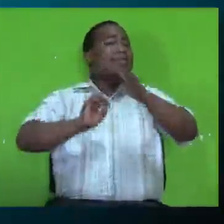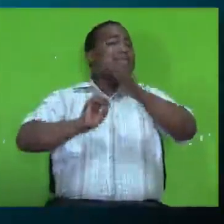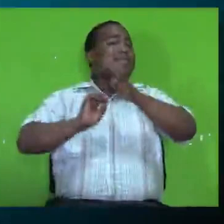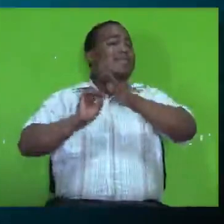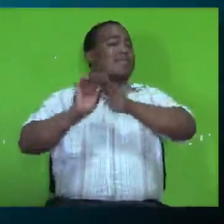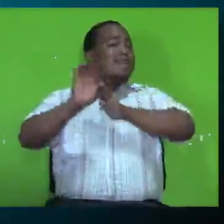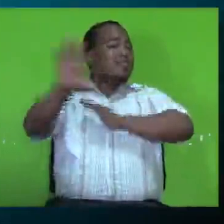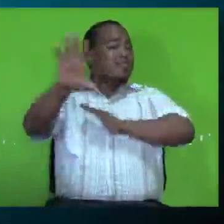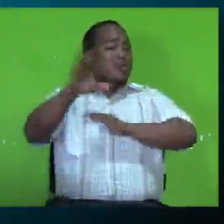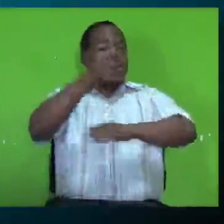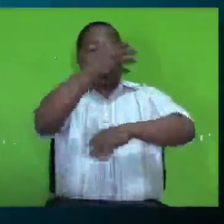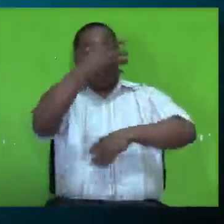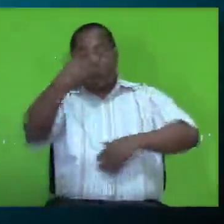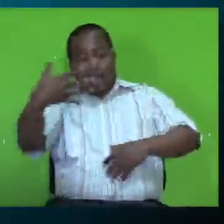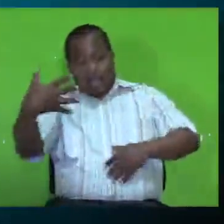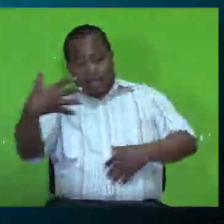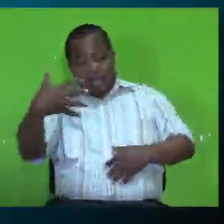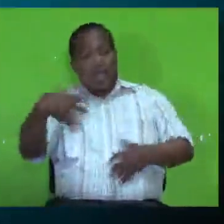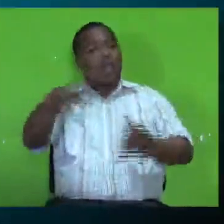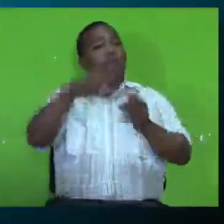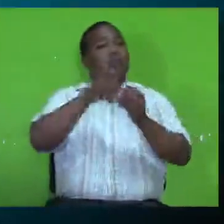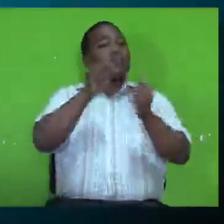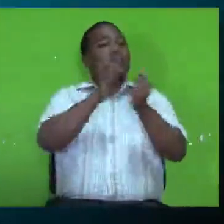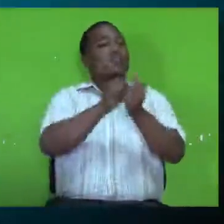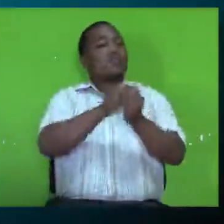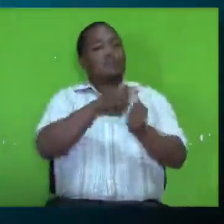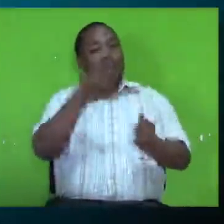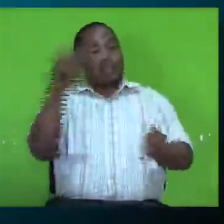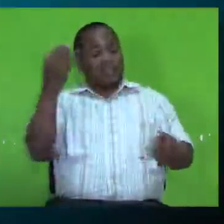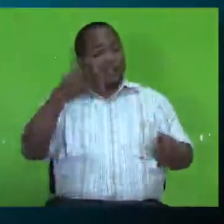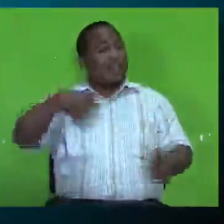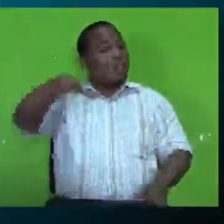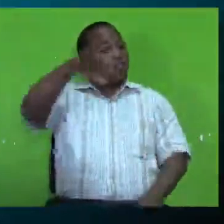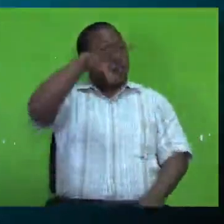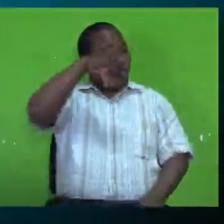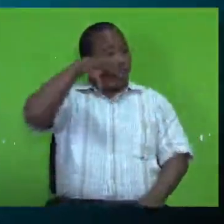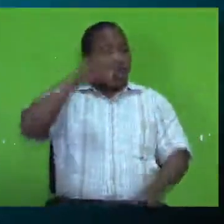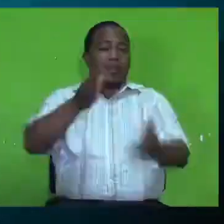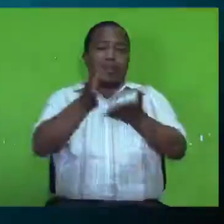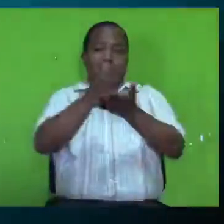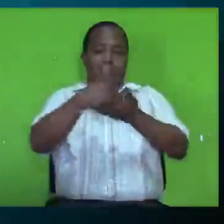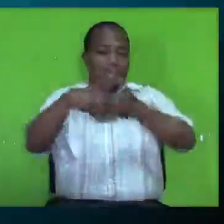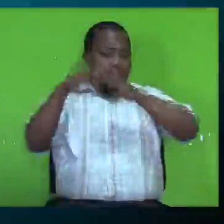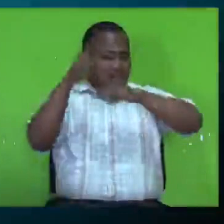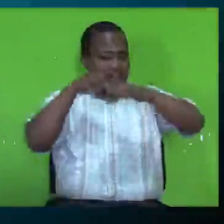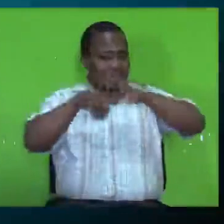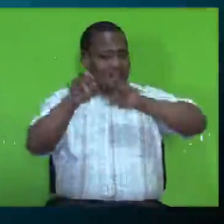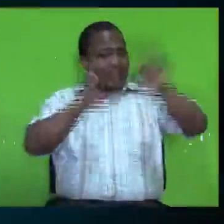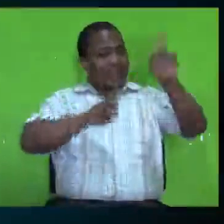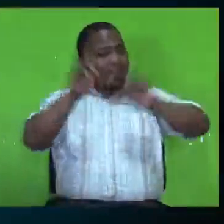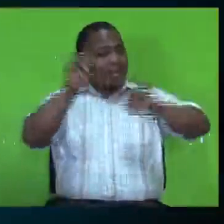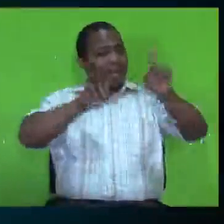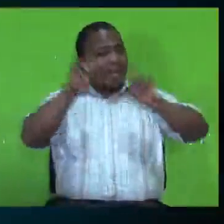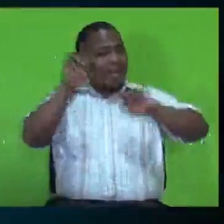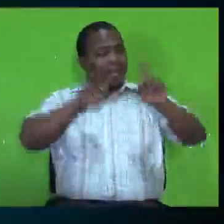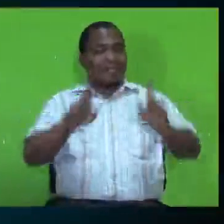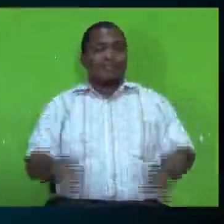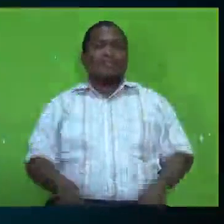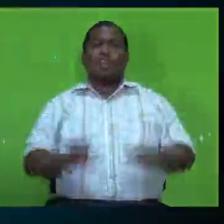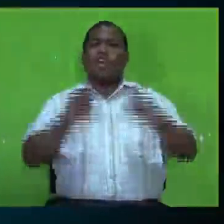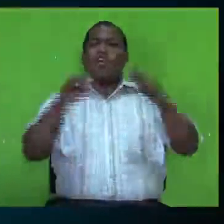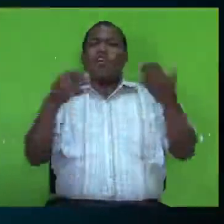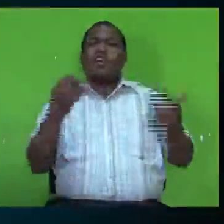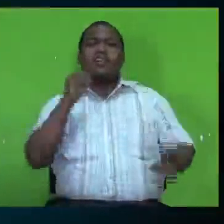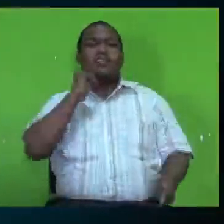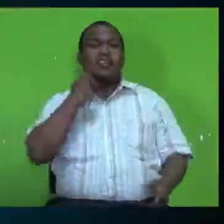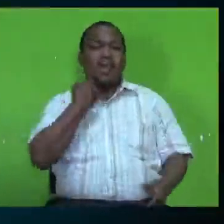transporting water and manufactured fruit to all parts of the plant? Who can